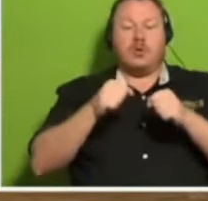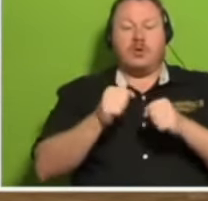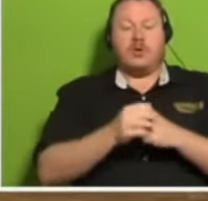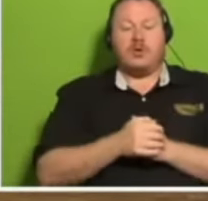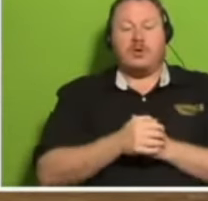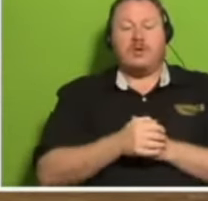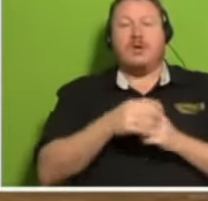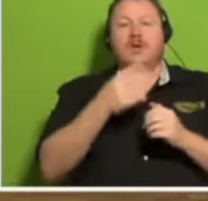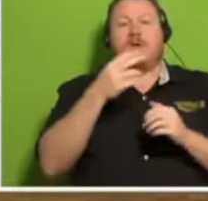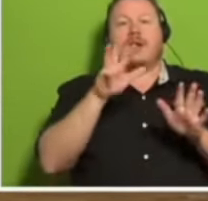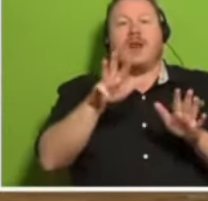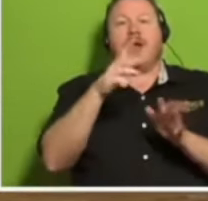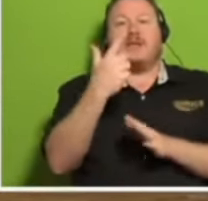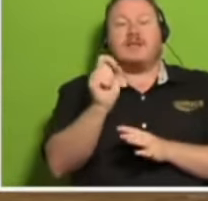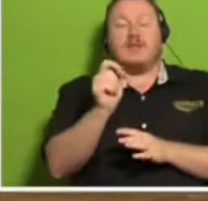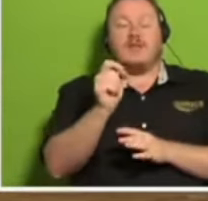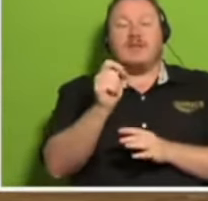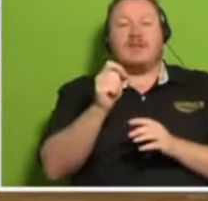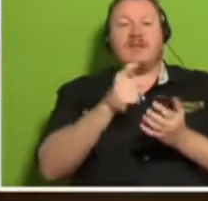570 libraries.